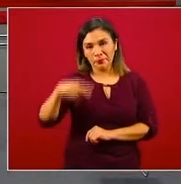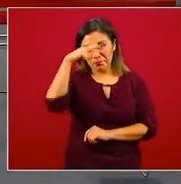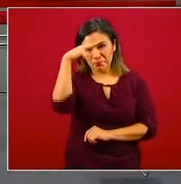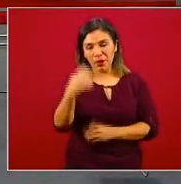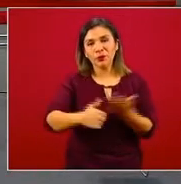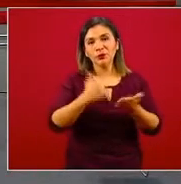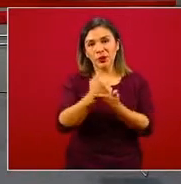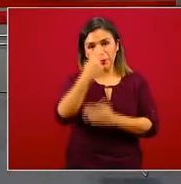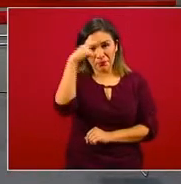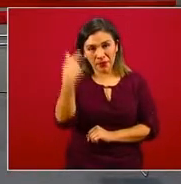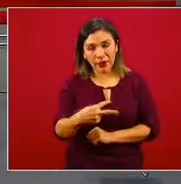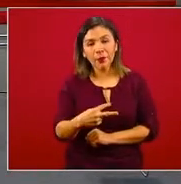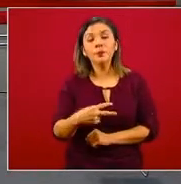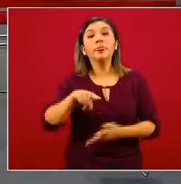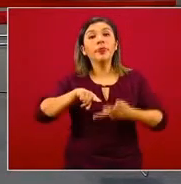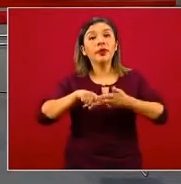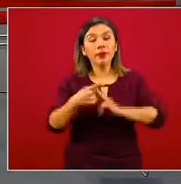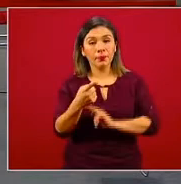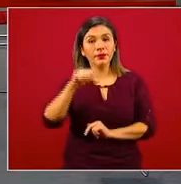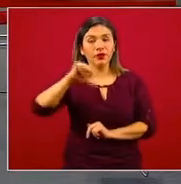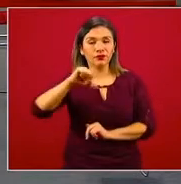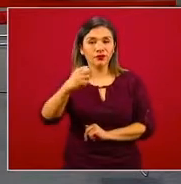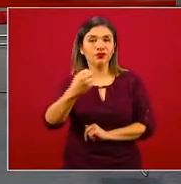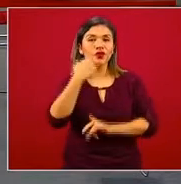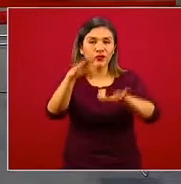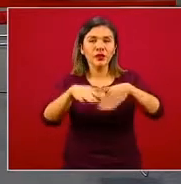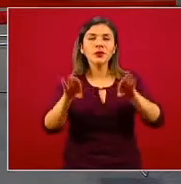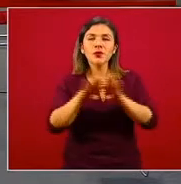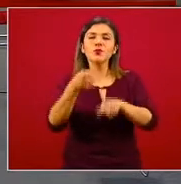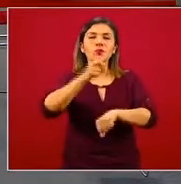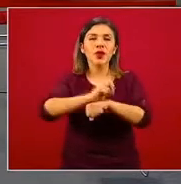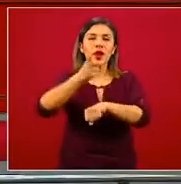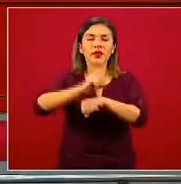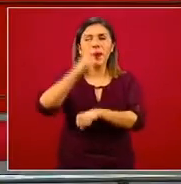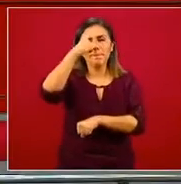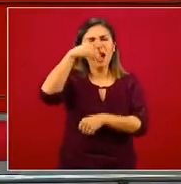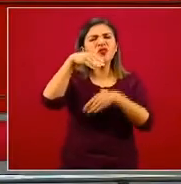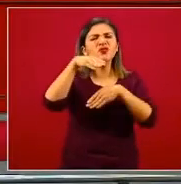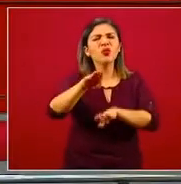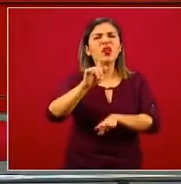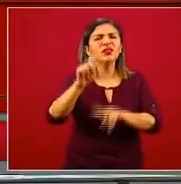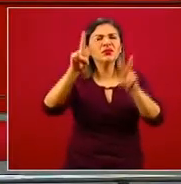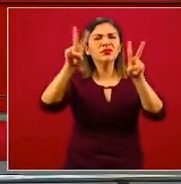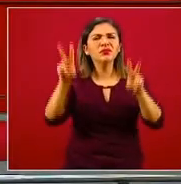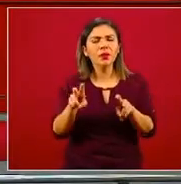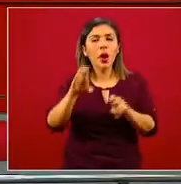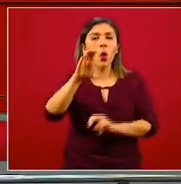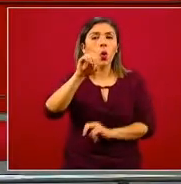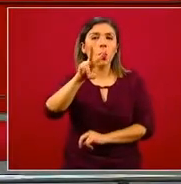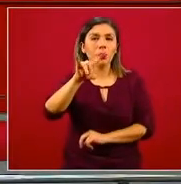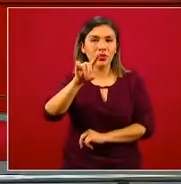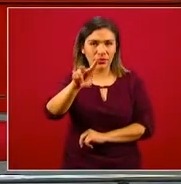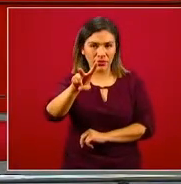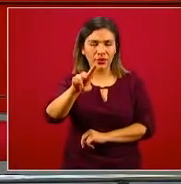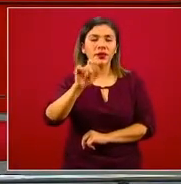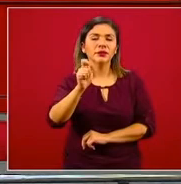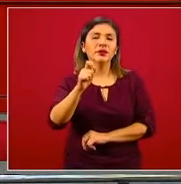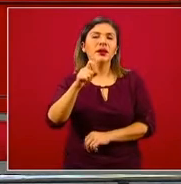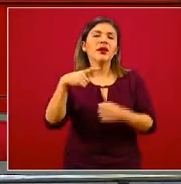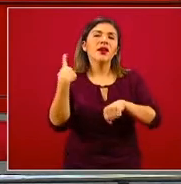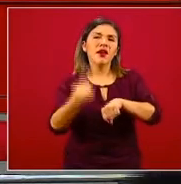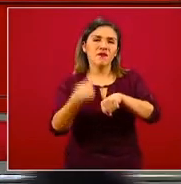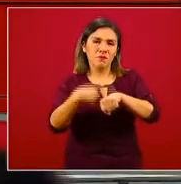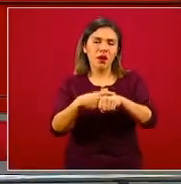are from National Palace in Mexico City, and we're going to start with our daily briefing on the situation